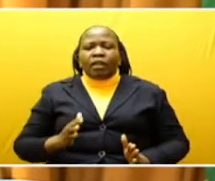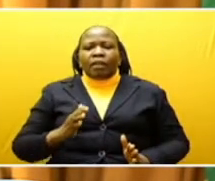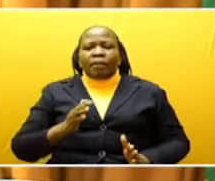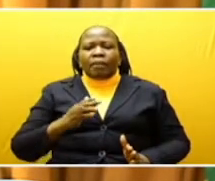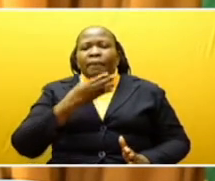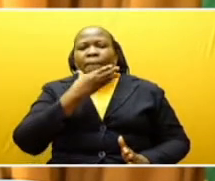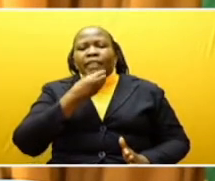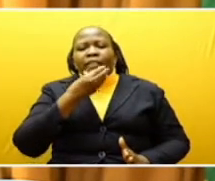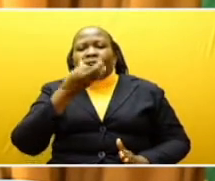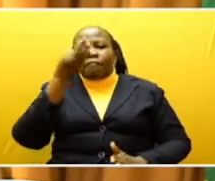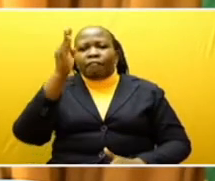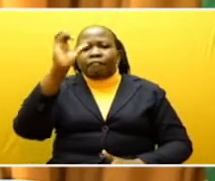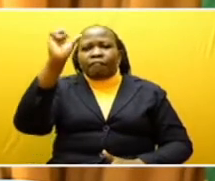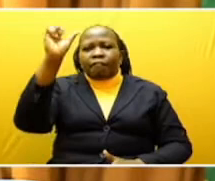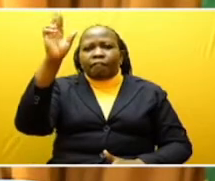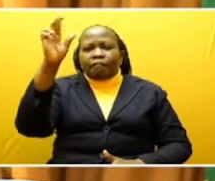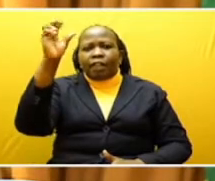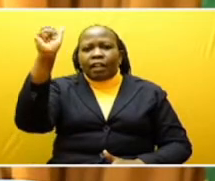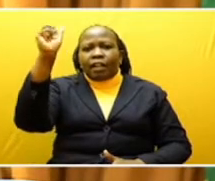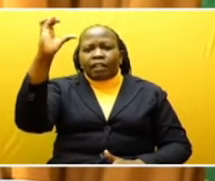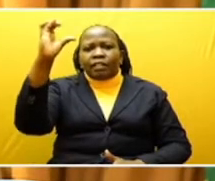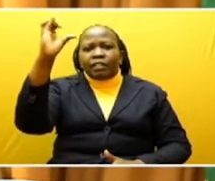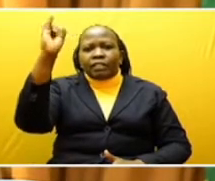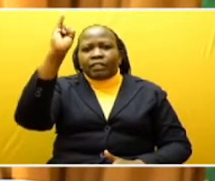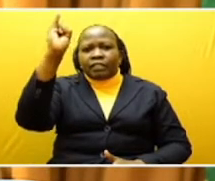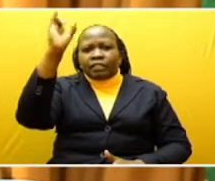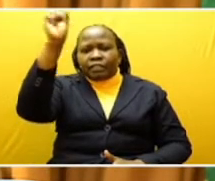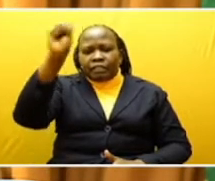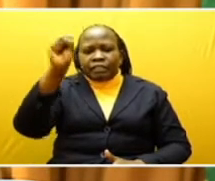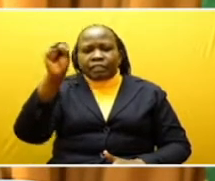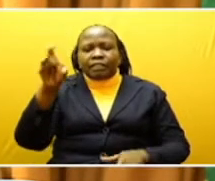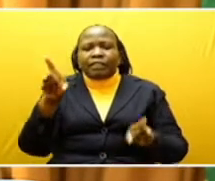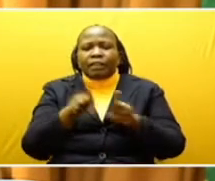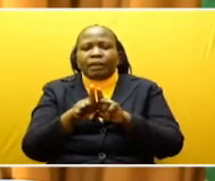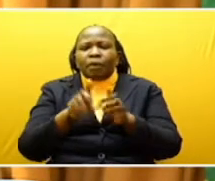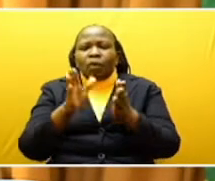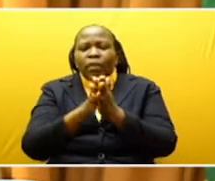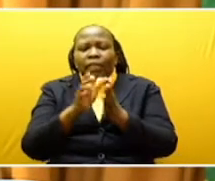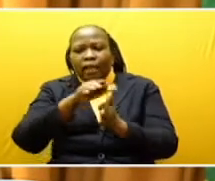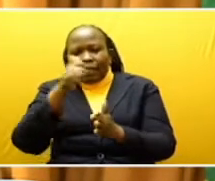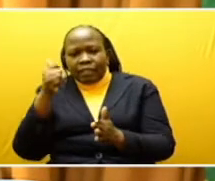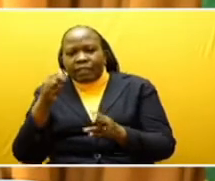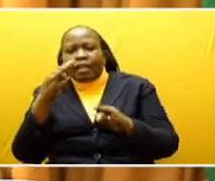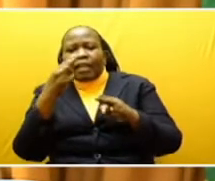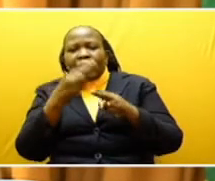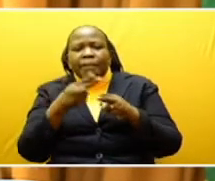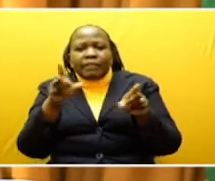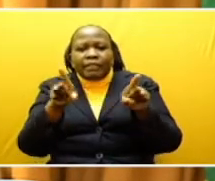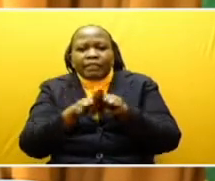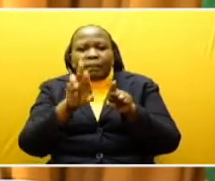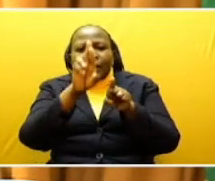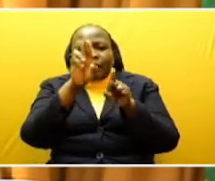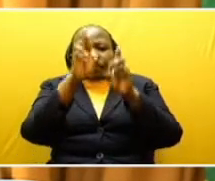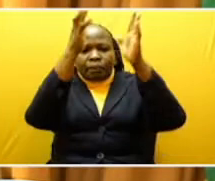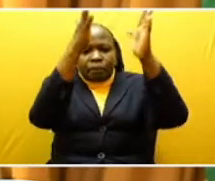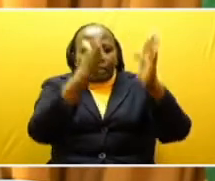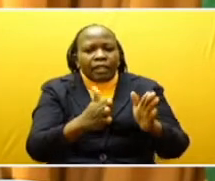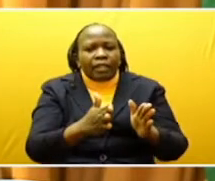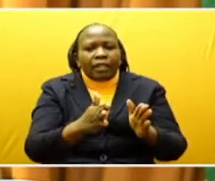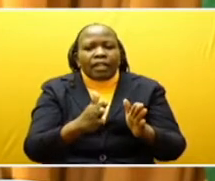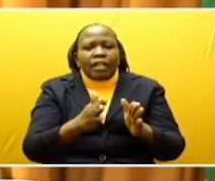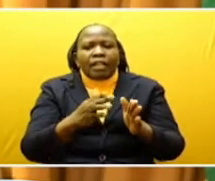Justice Nyangaya, and Irene Masit, were named as respondents in various